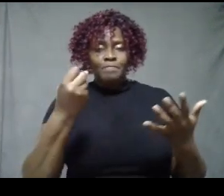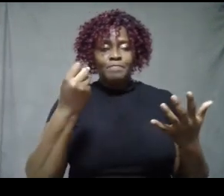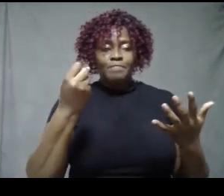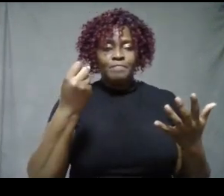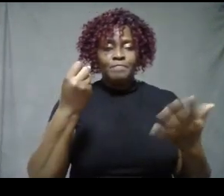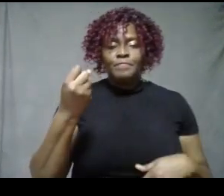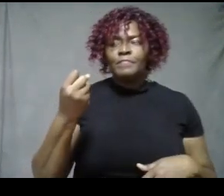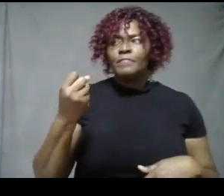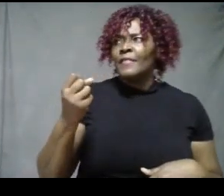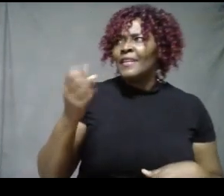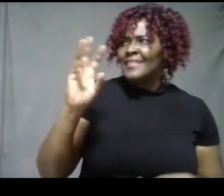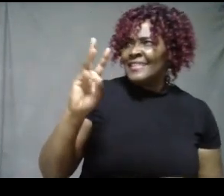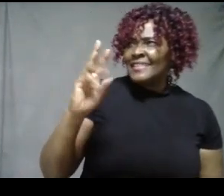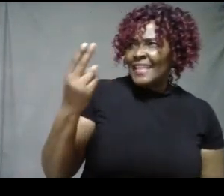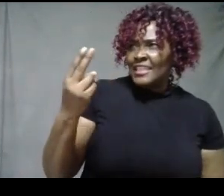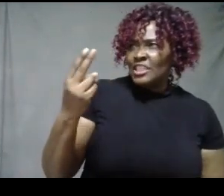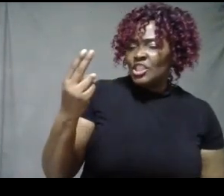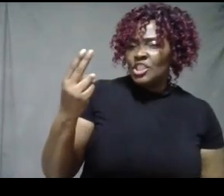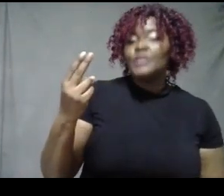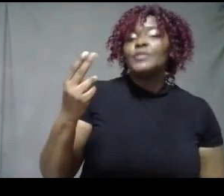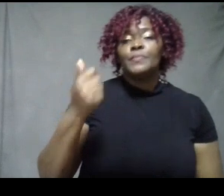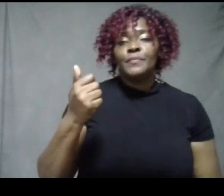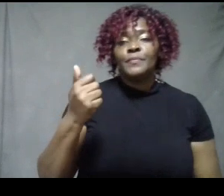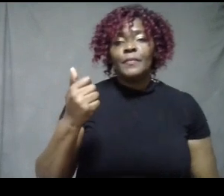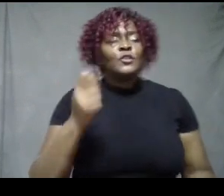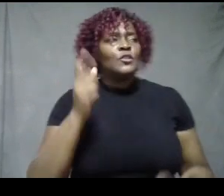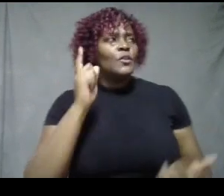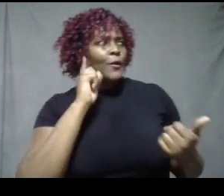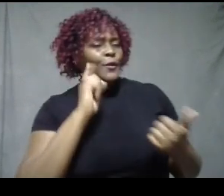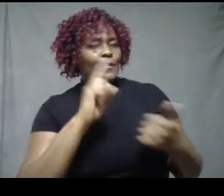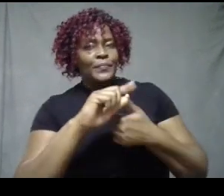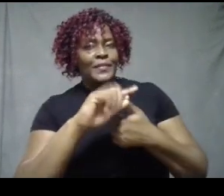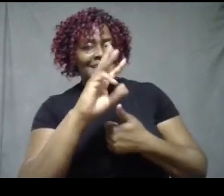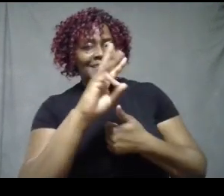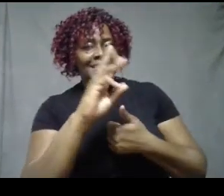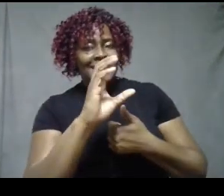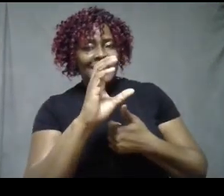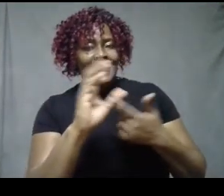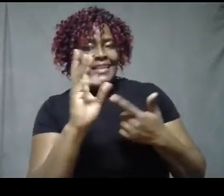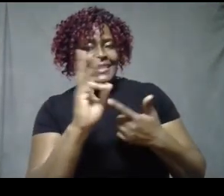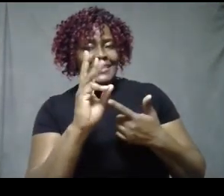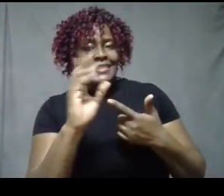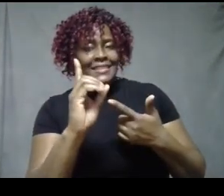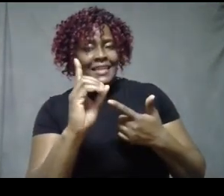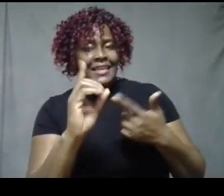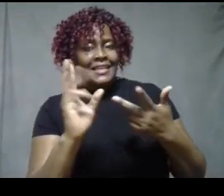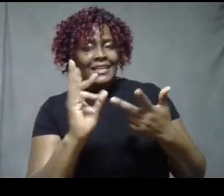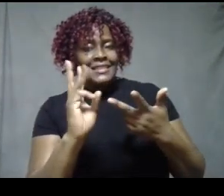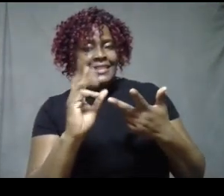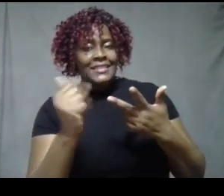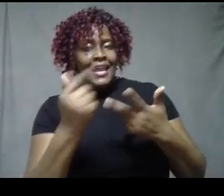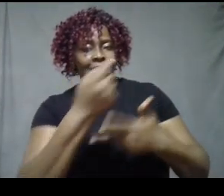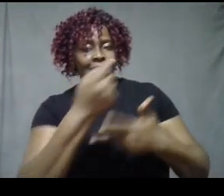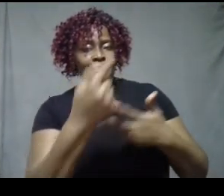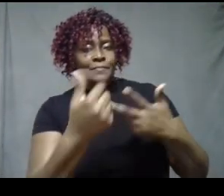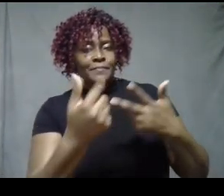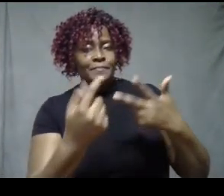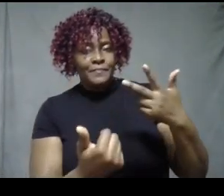6H. All right, so I heard 6C, D, and H. Those items have now been